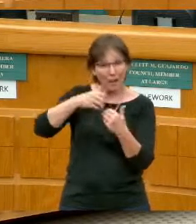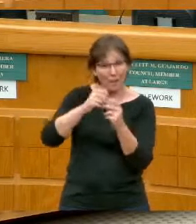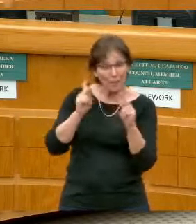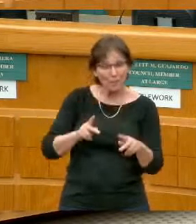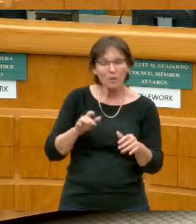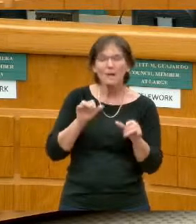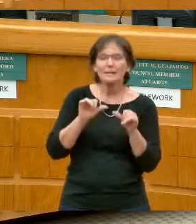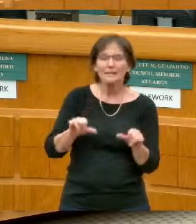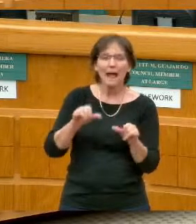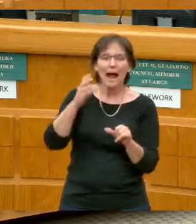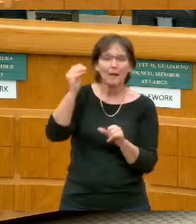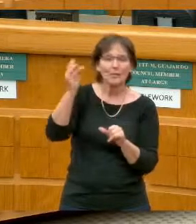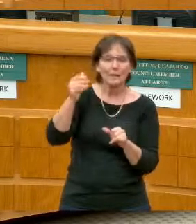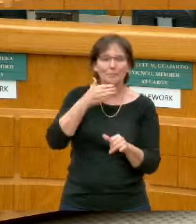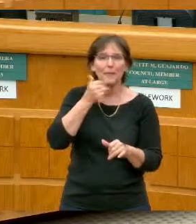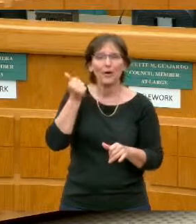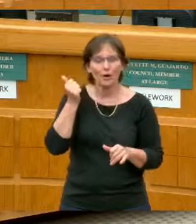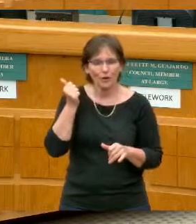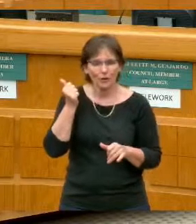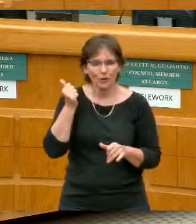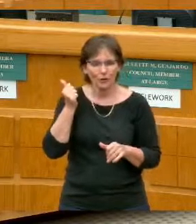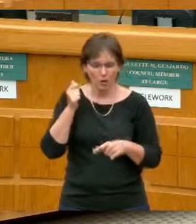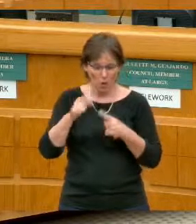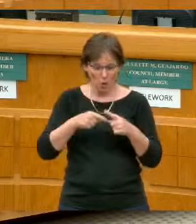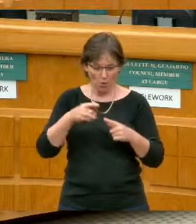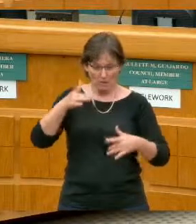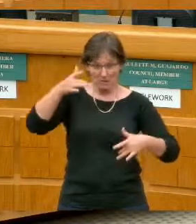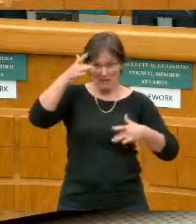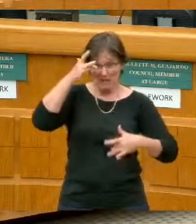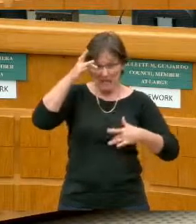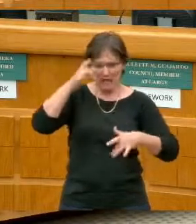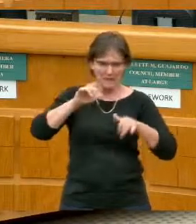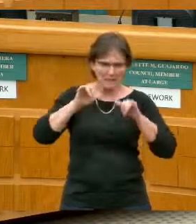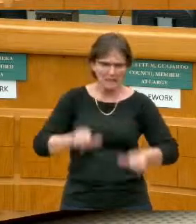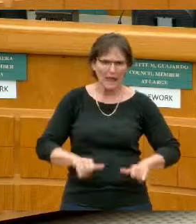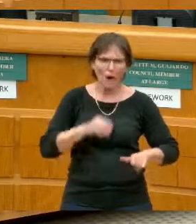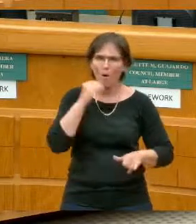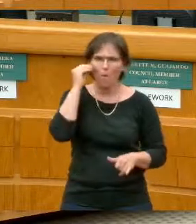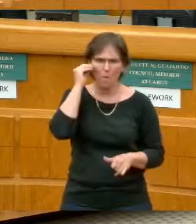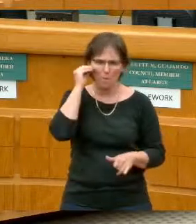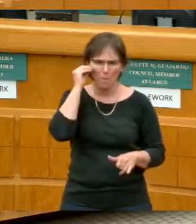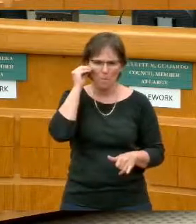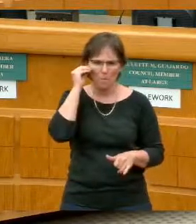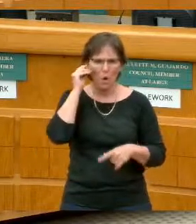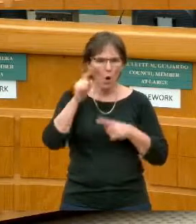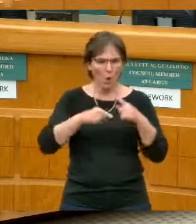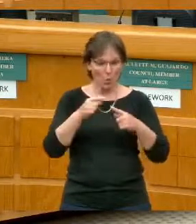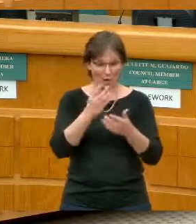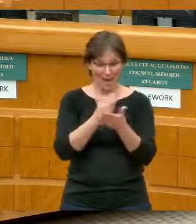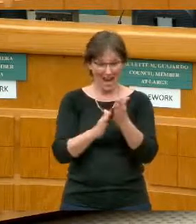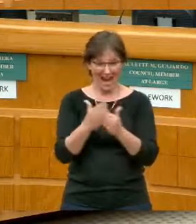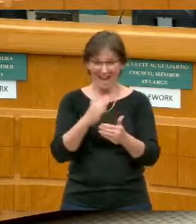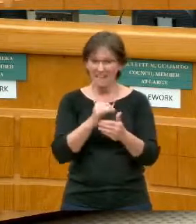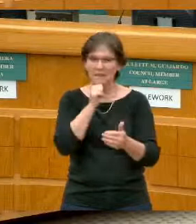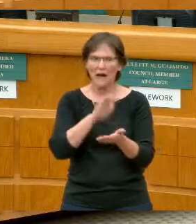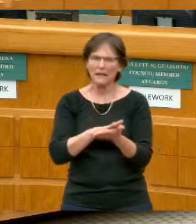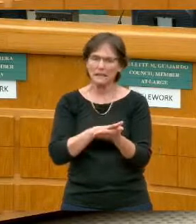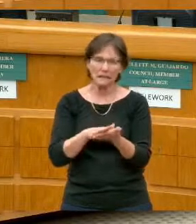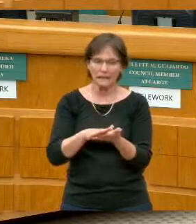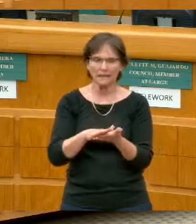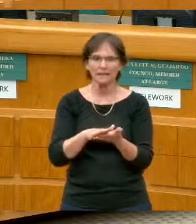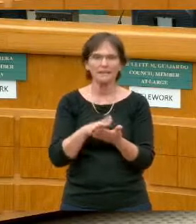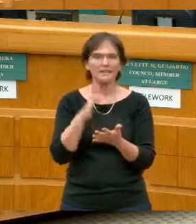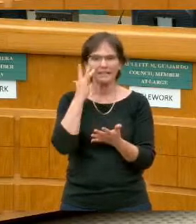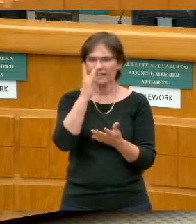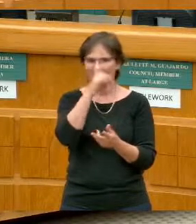sick. Avoid touching your eyes, nose, and mouth with unwashed hands so that you don't infect yourself with the flu or COVID-19 this